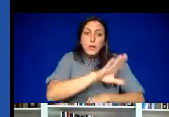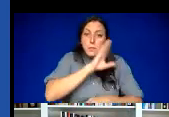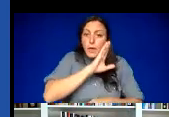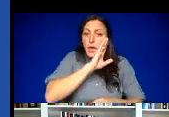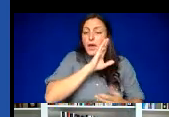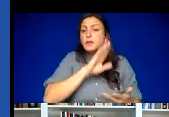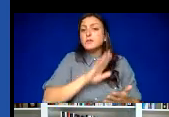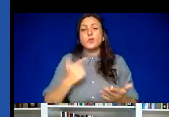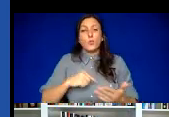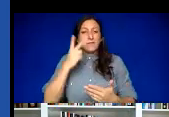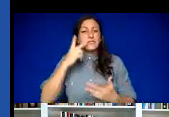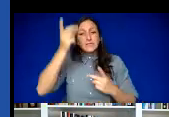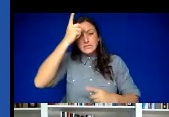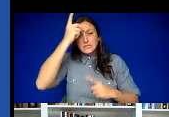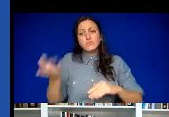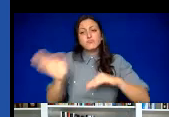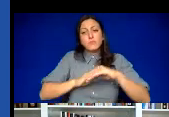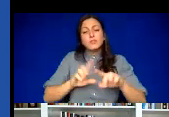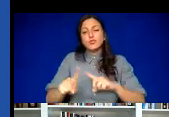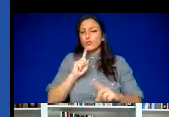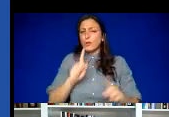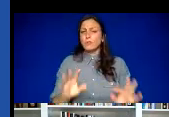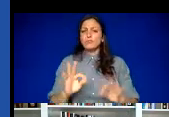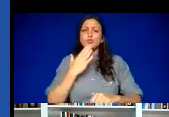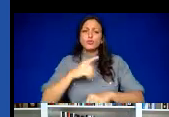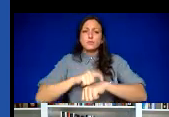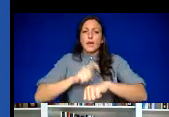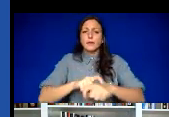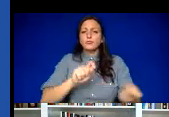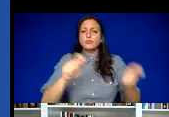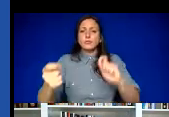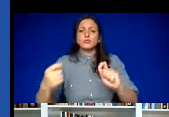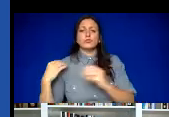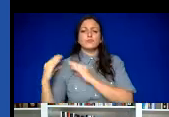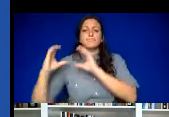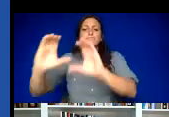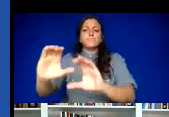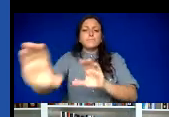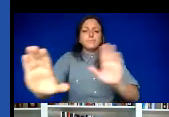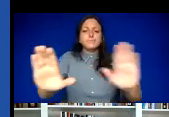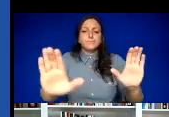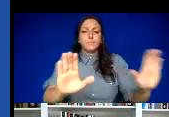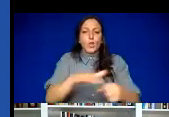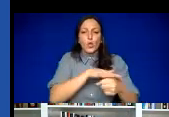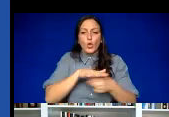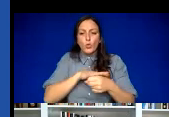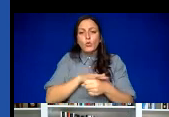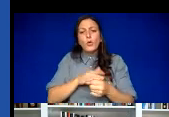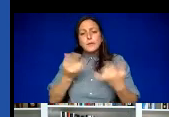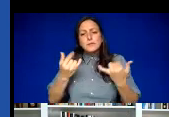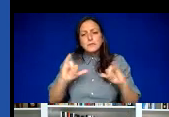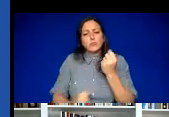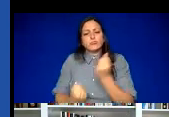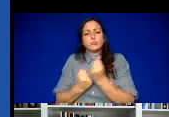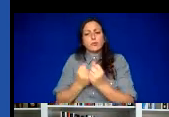is right to really transition this to localized control, still with the state framework around it.